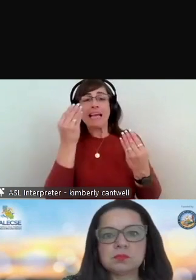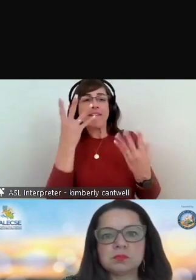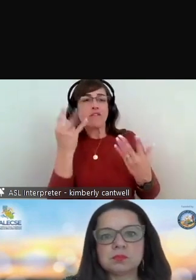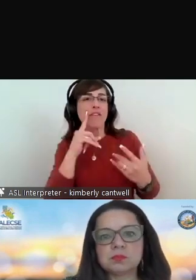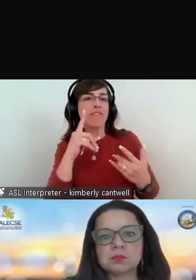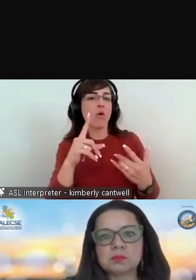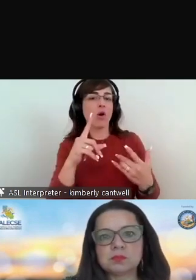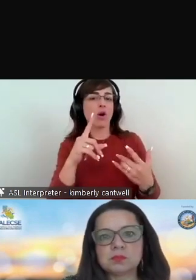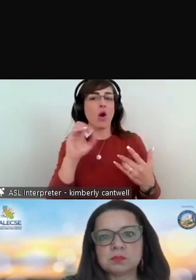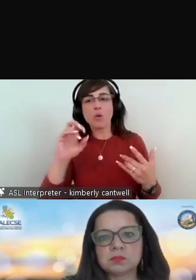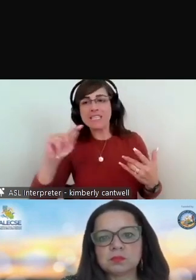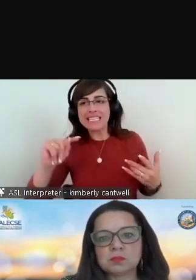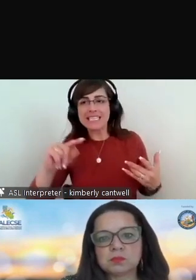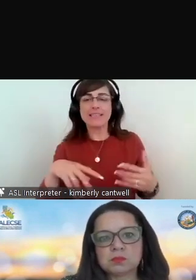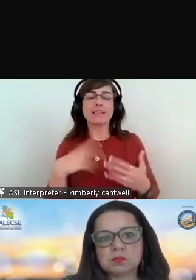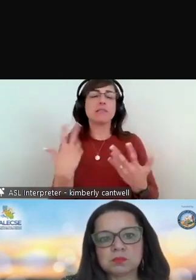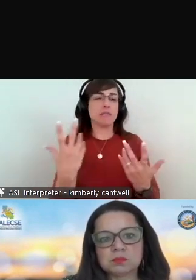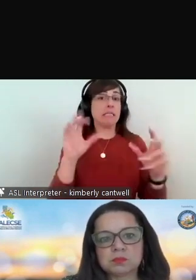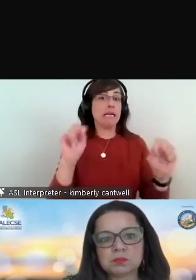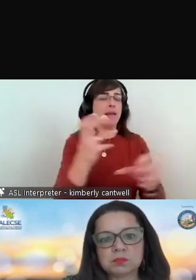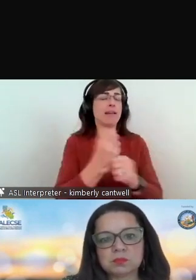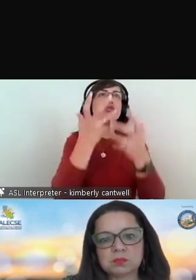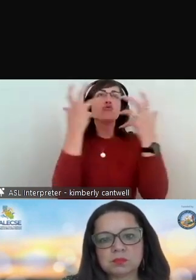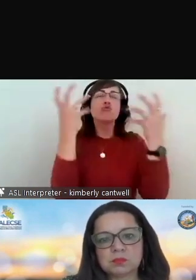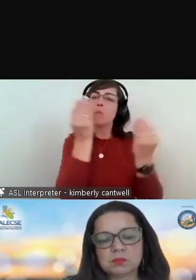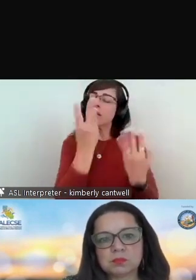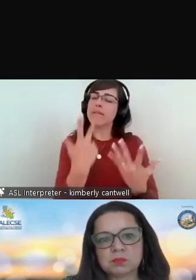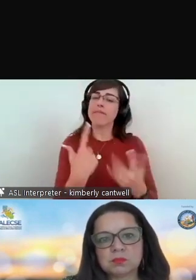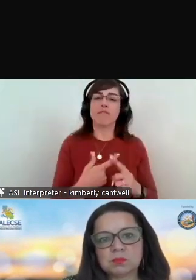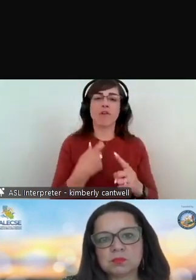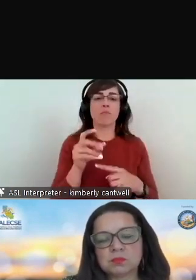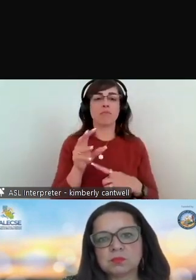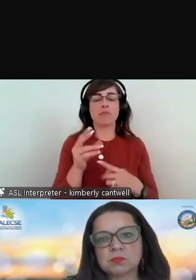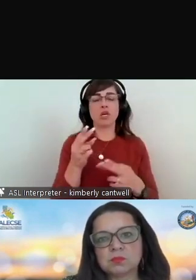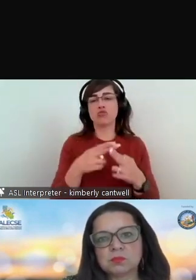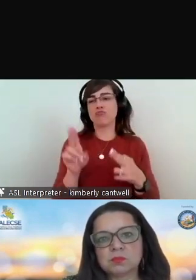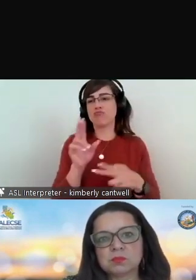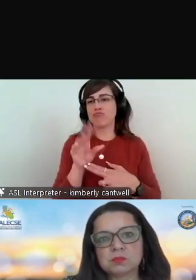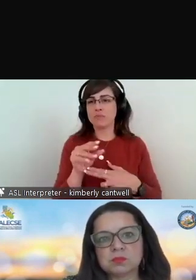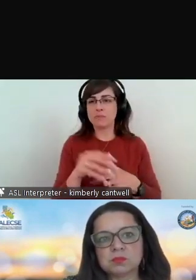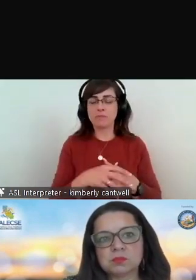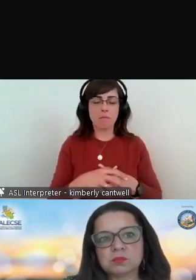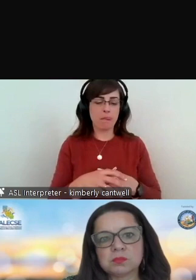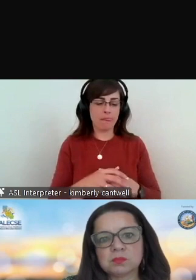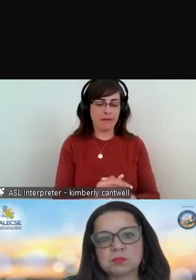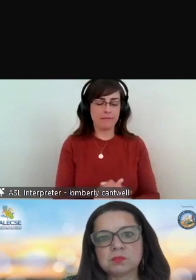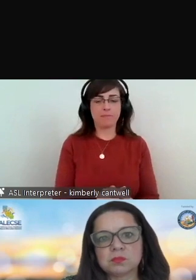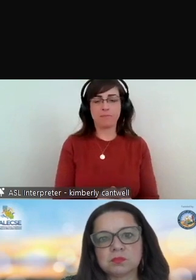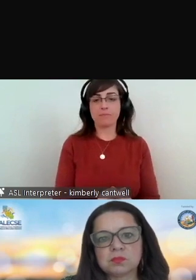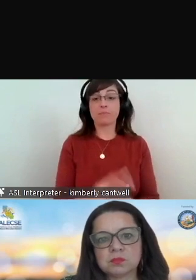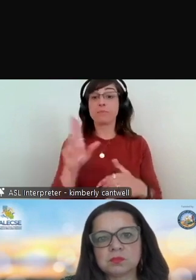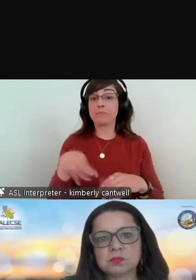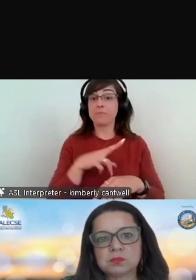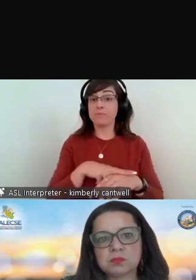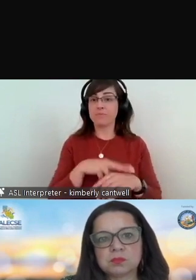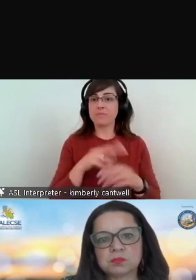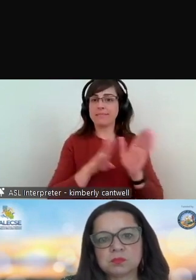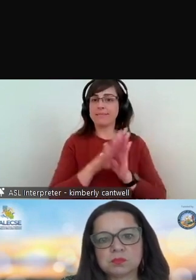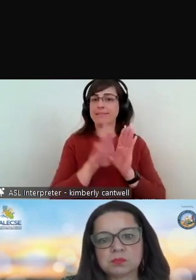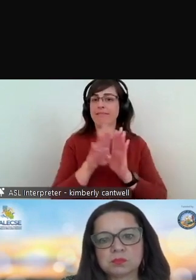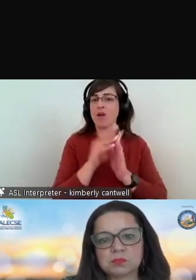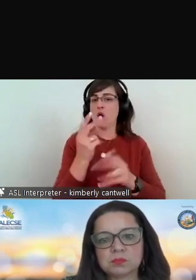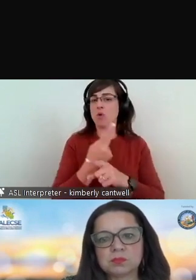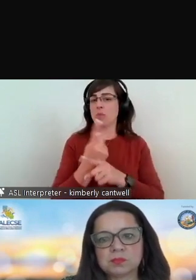information for your occupational therapist. I mean, you can get so much information in this setting. And then of course it's